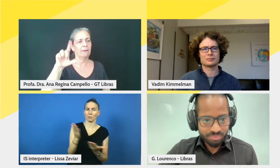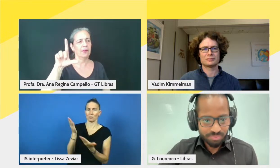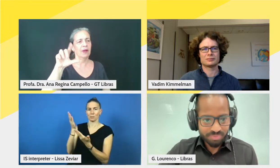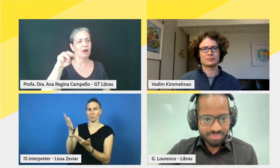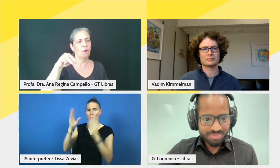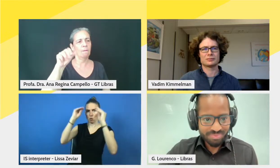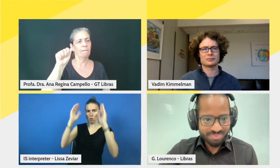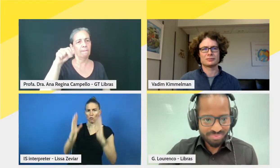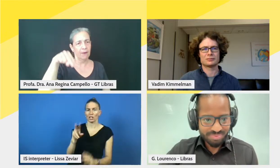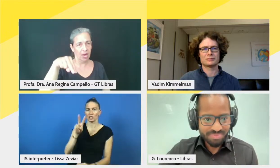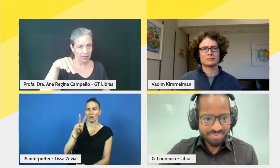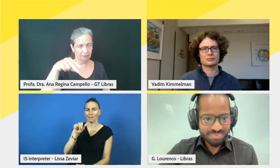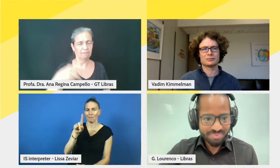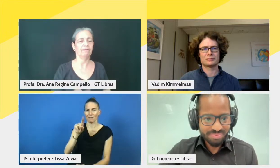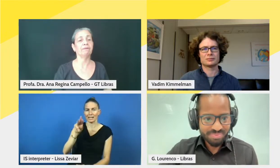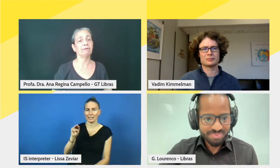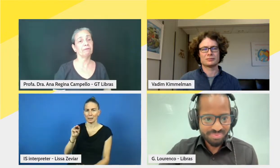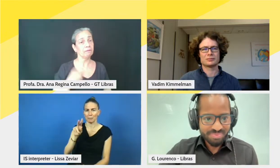Kimmelman.